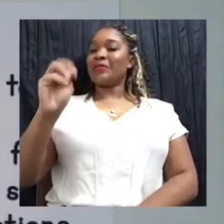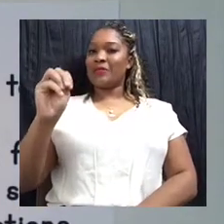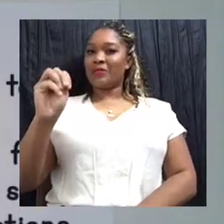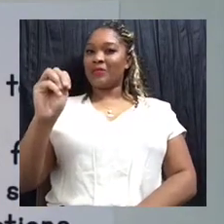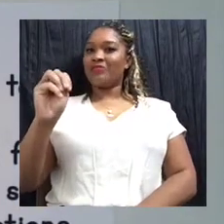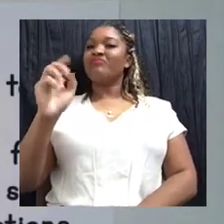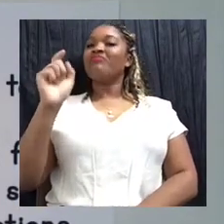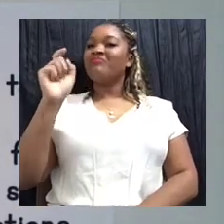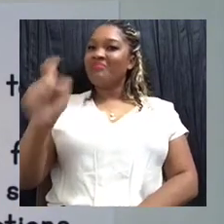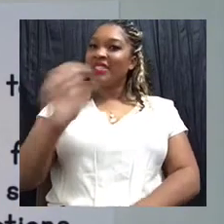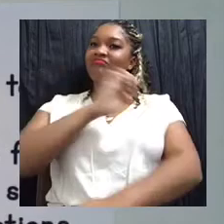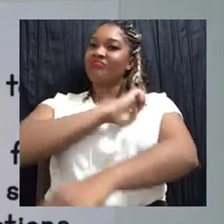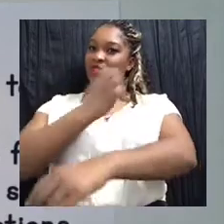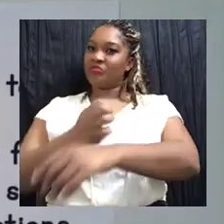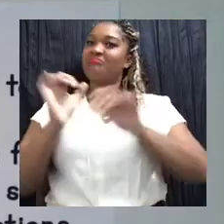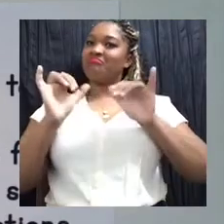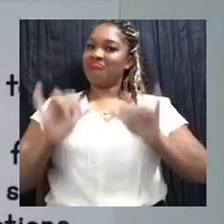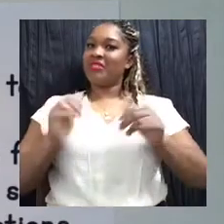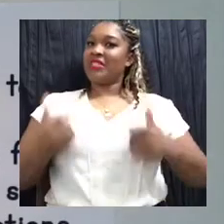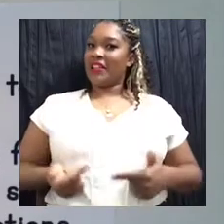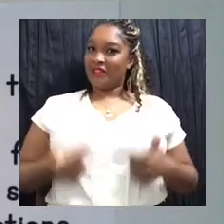energy to stay alive.